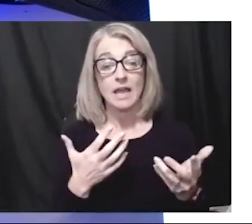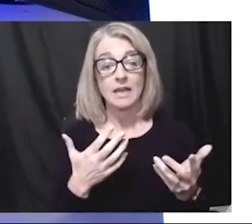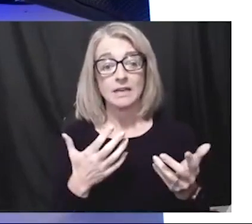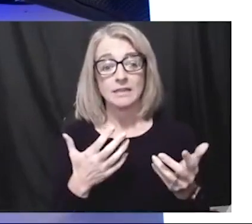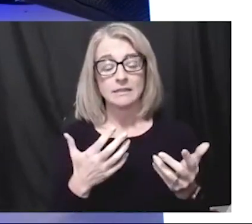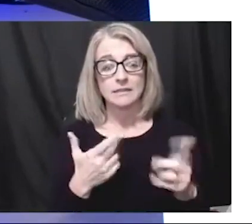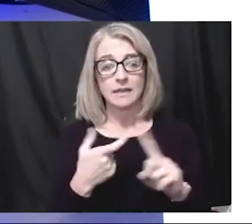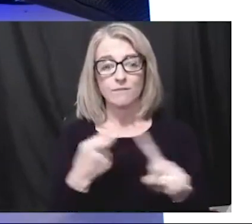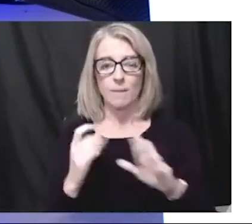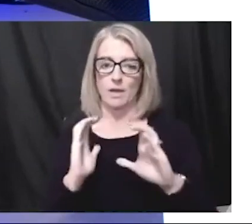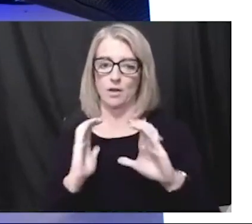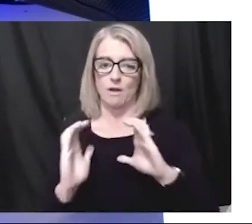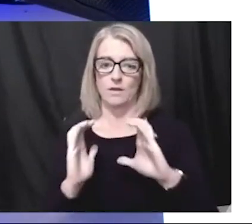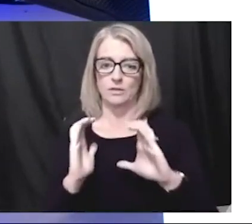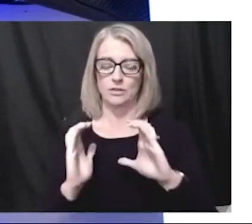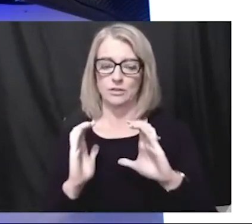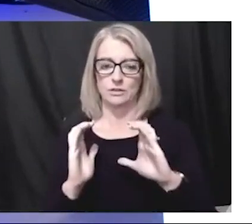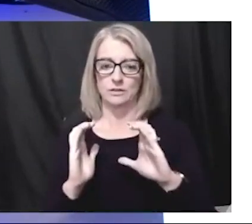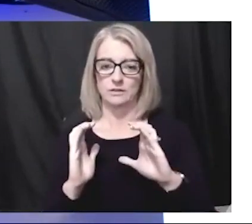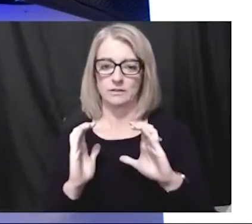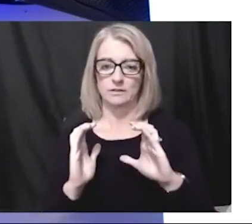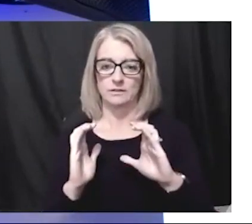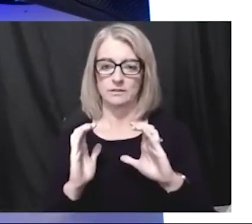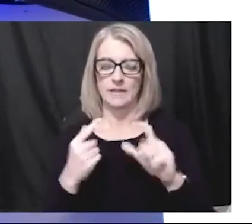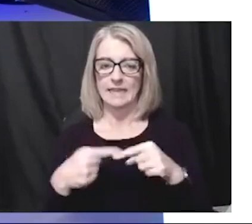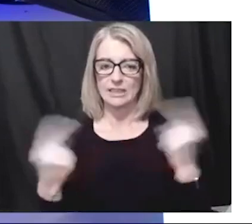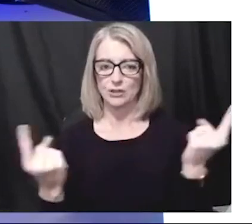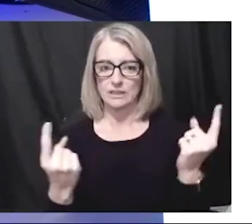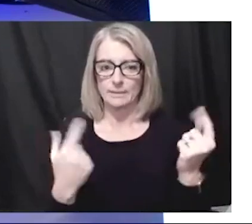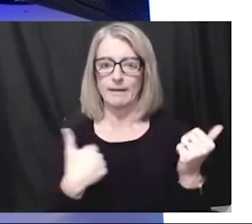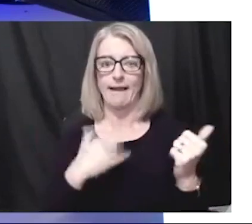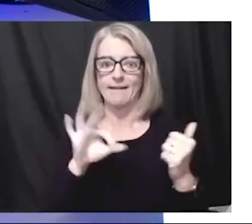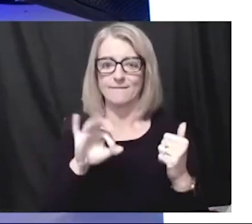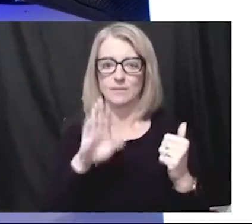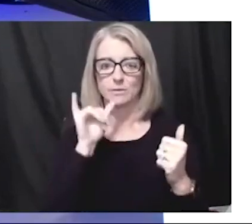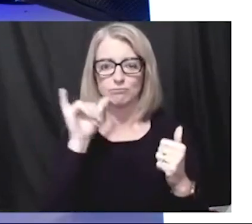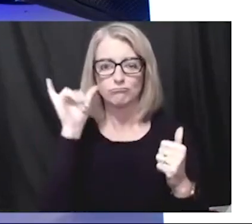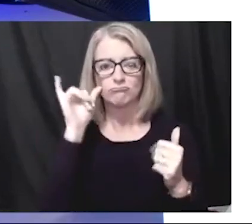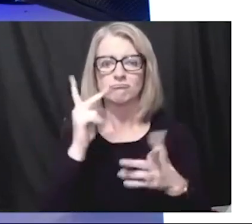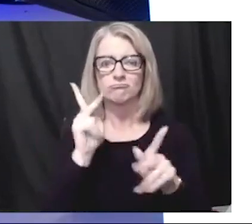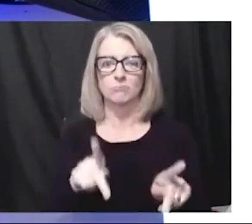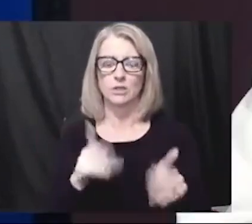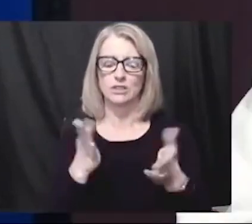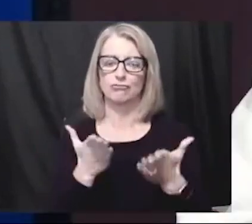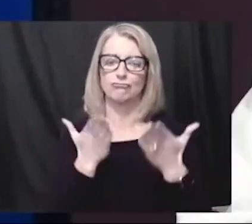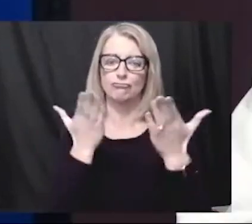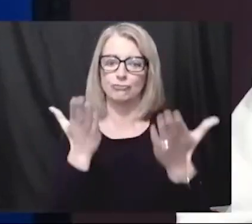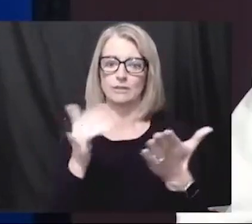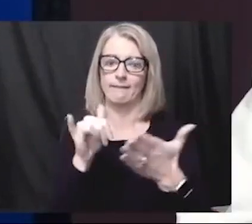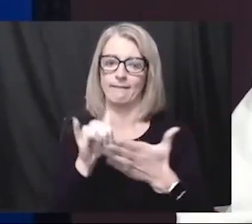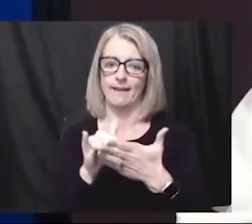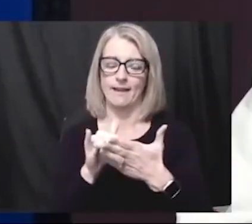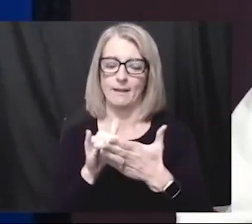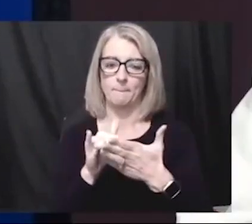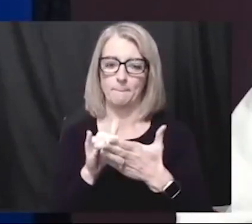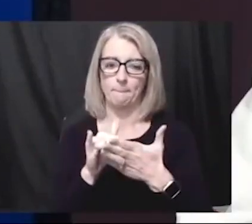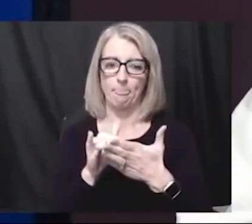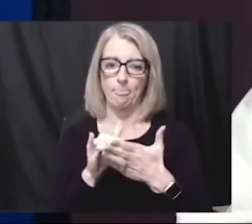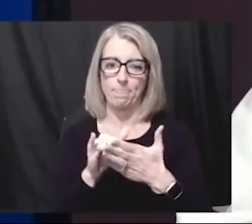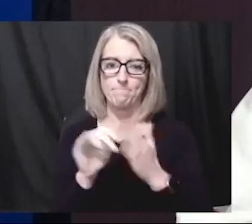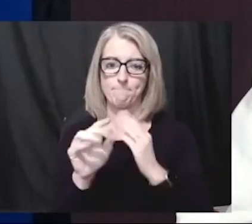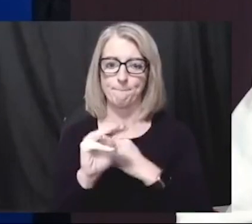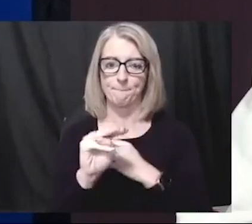from a conversation or a borderline disagreement I had on Facebook yesterday. Someone suggesting that the media is